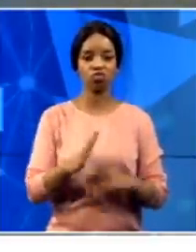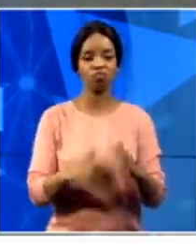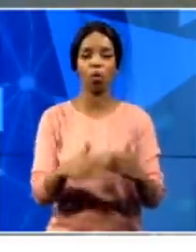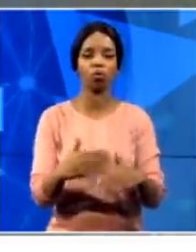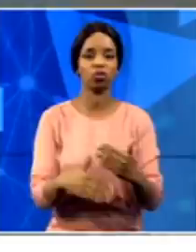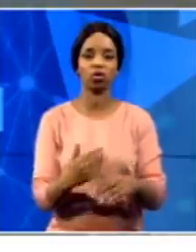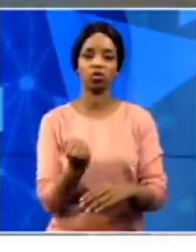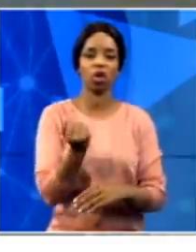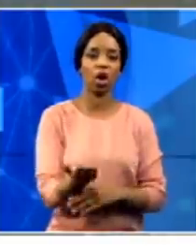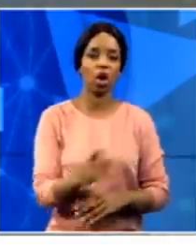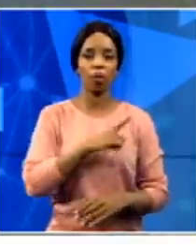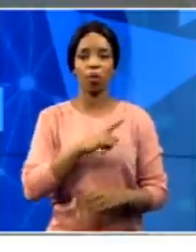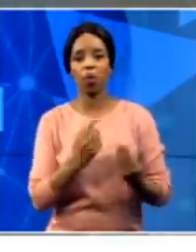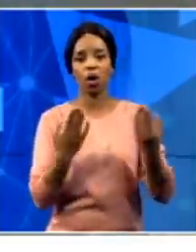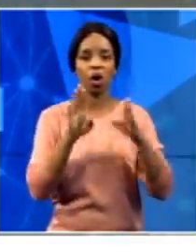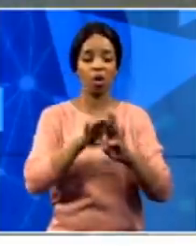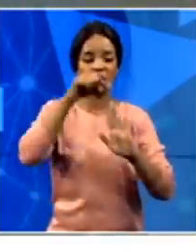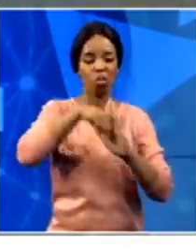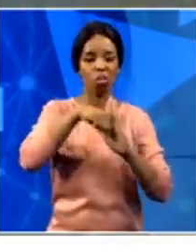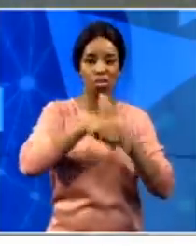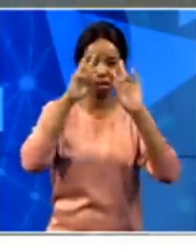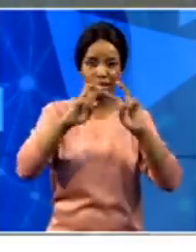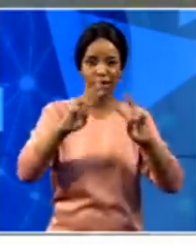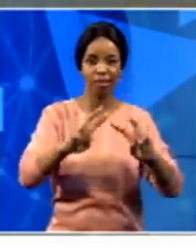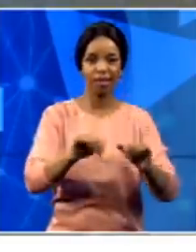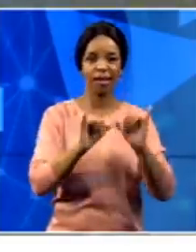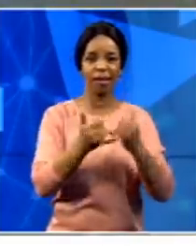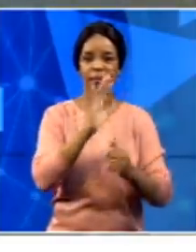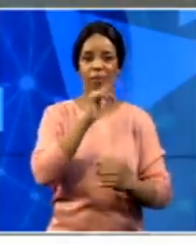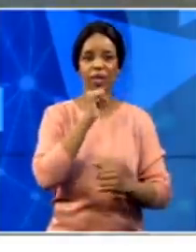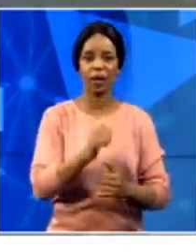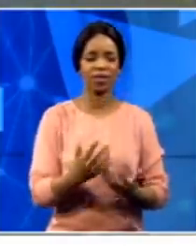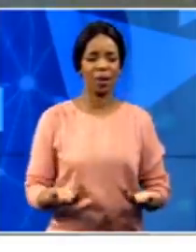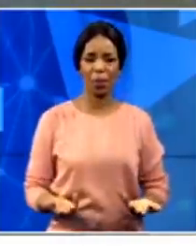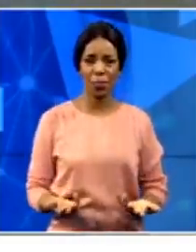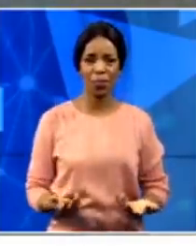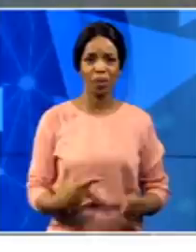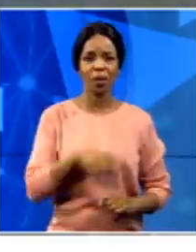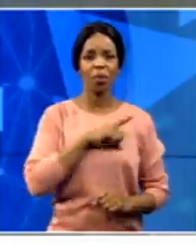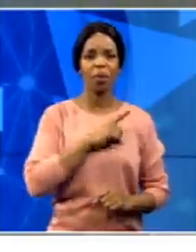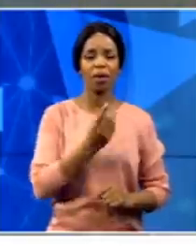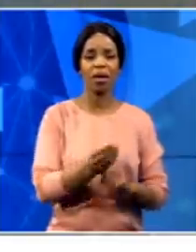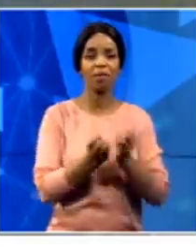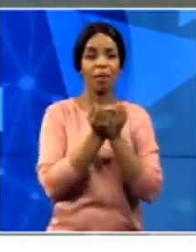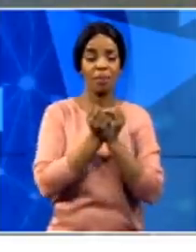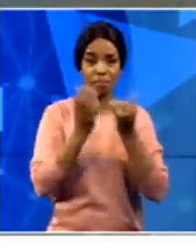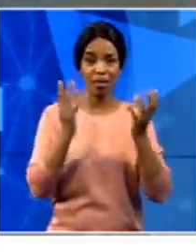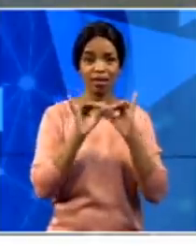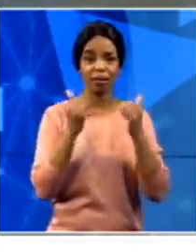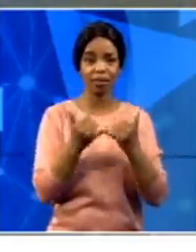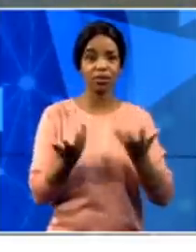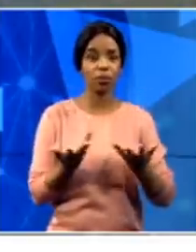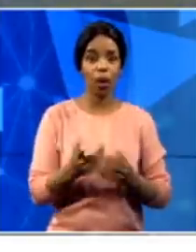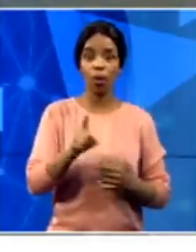doing due diligence. So there's a number of those people that are delaying the process because we have to take out